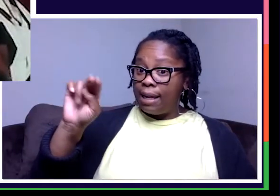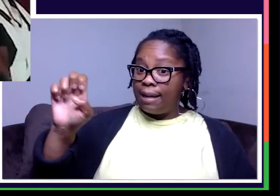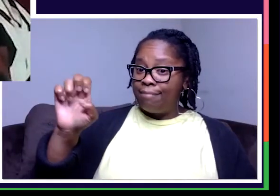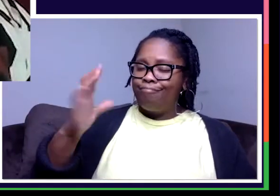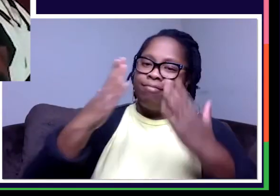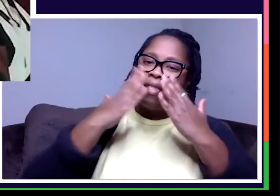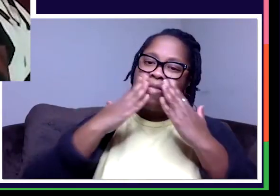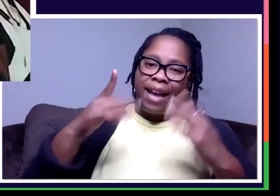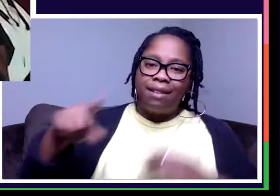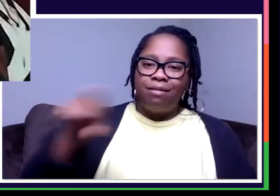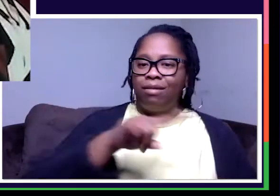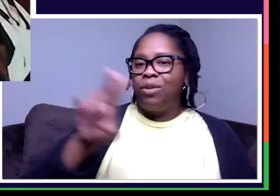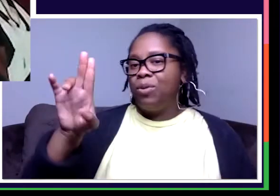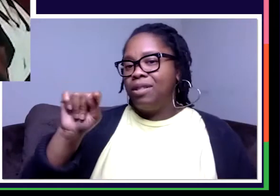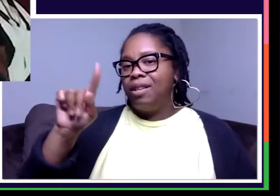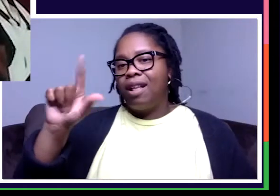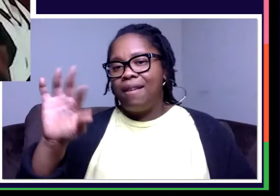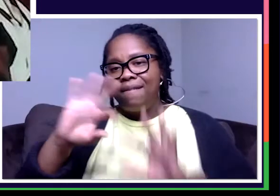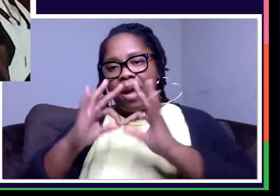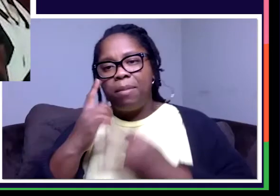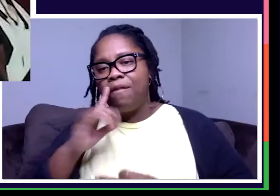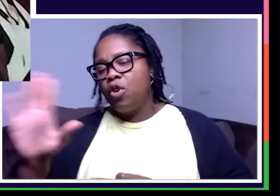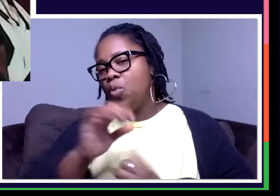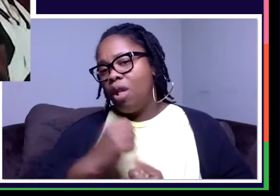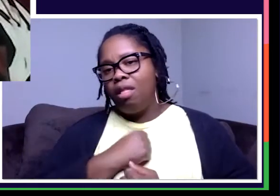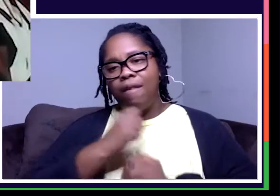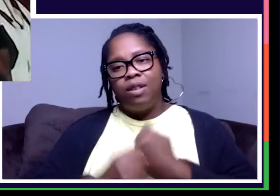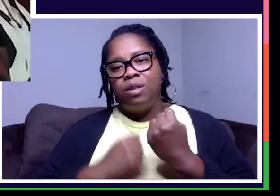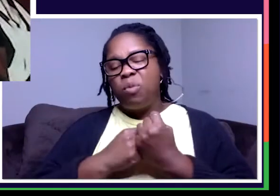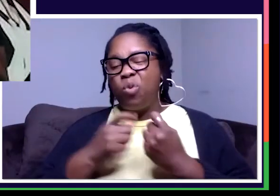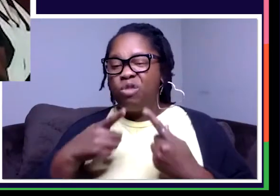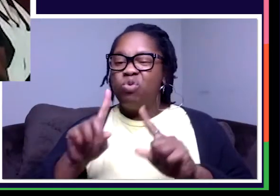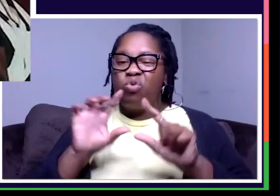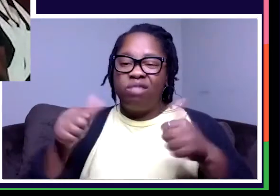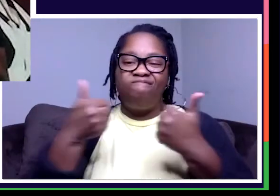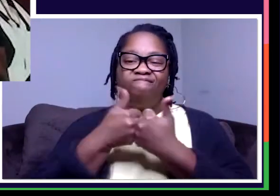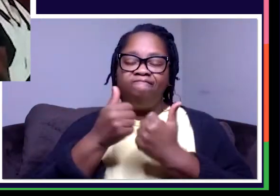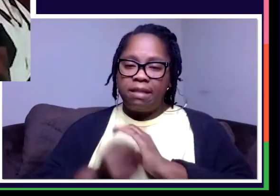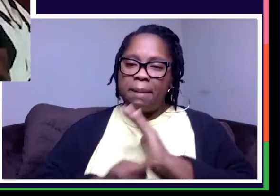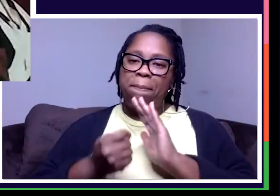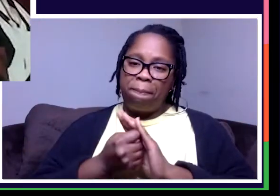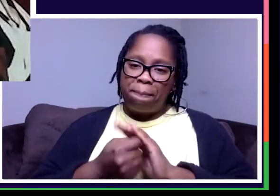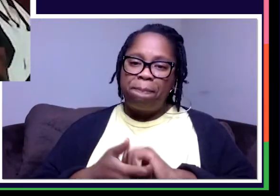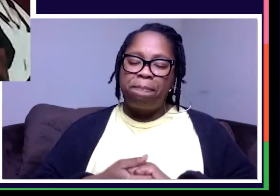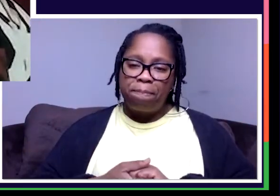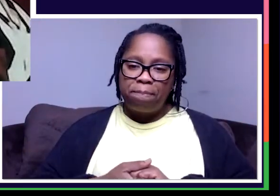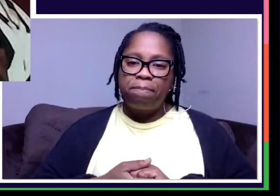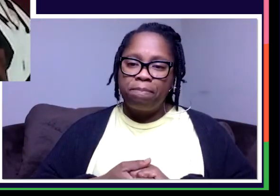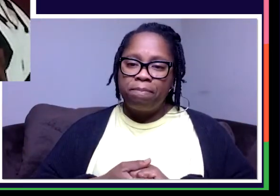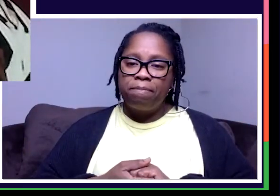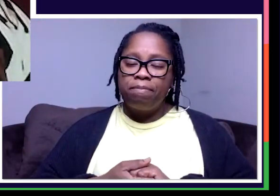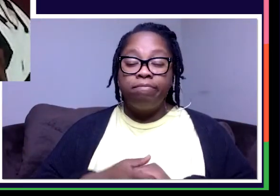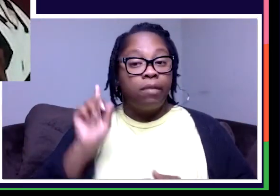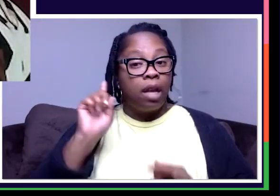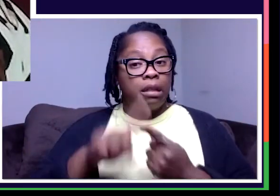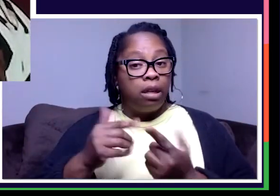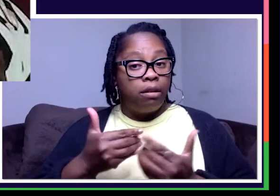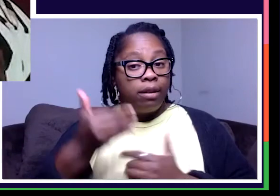Arlene thanks the UTLA family for your love and support during this time.